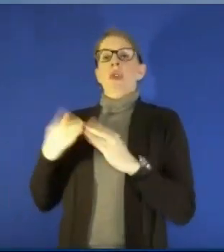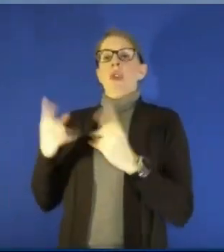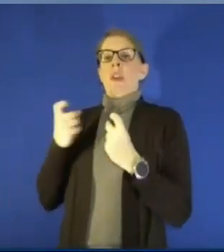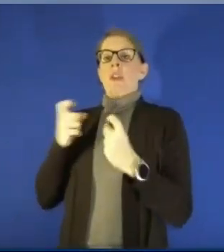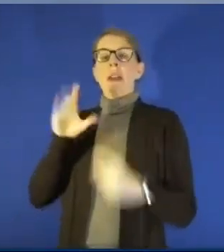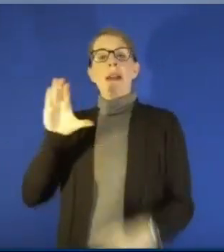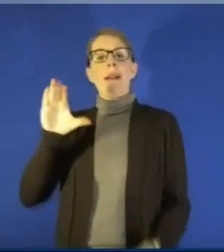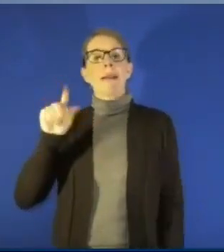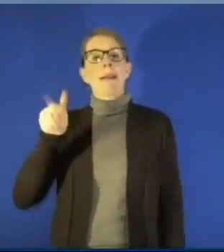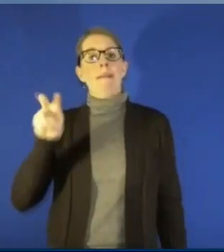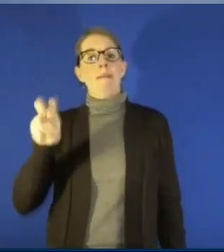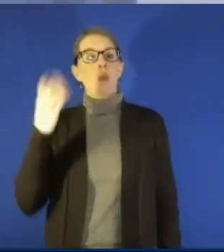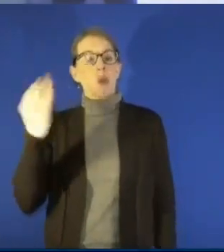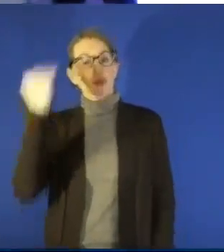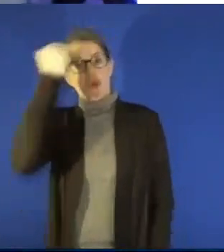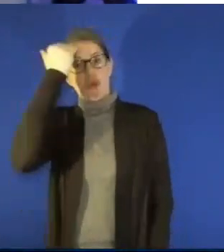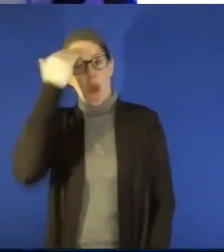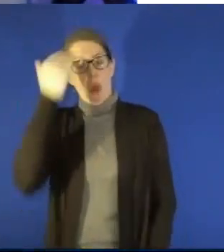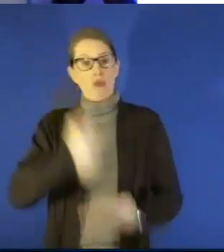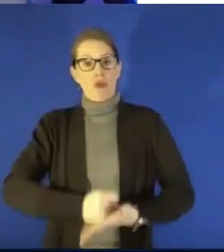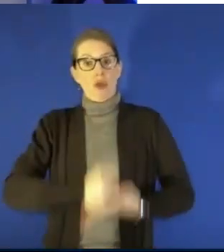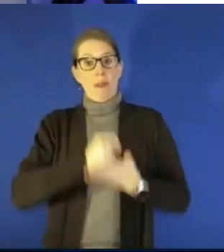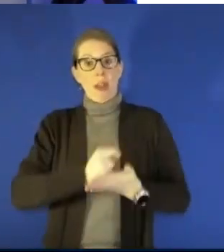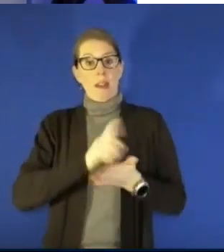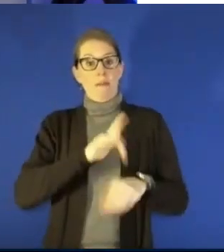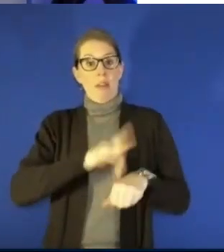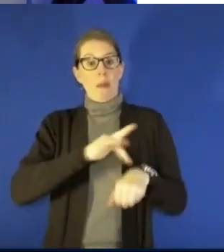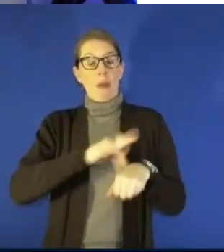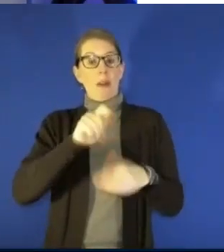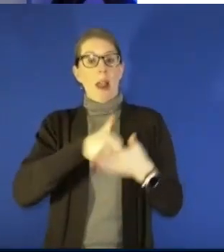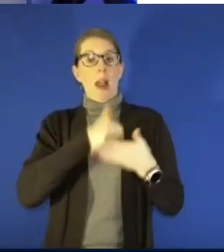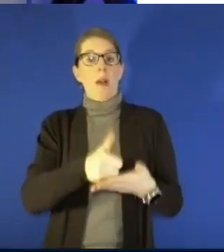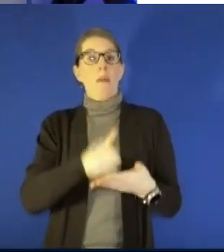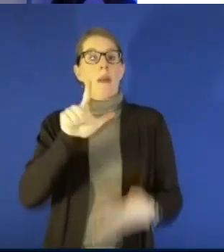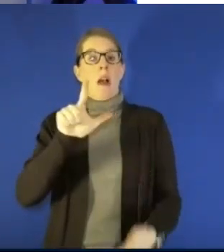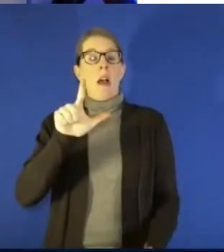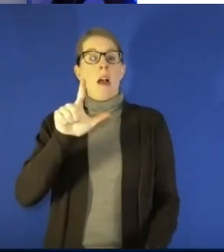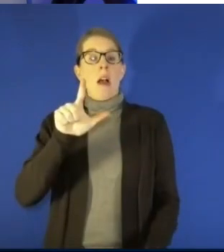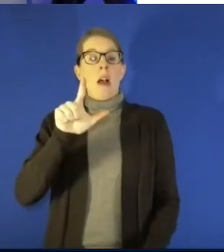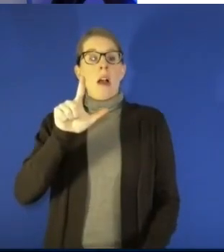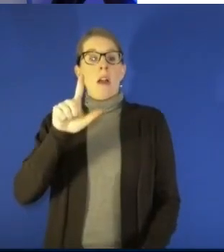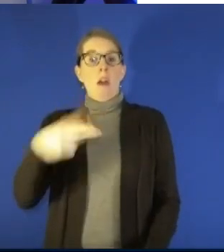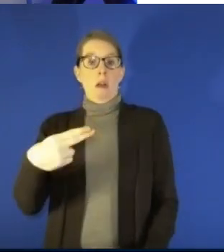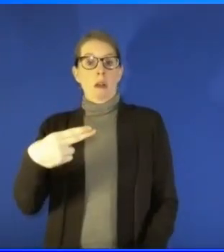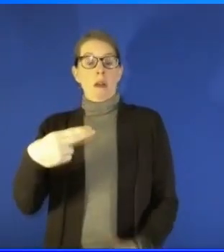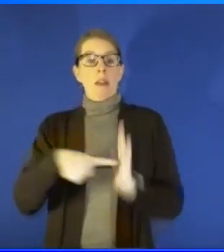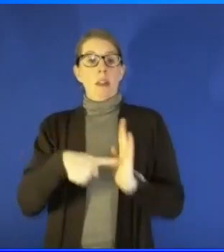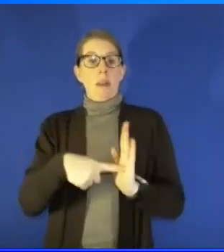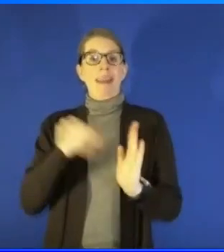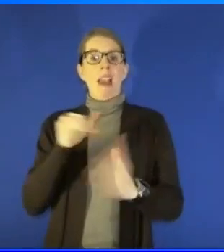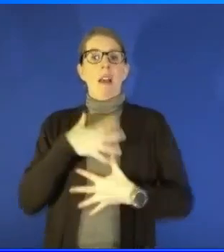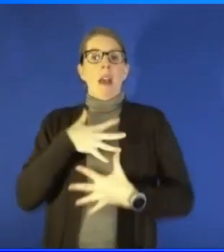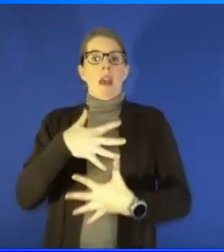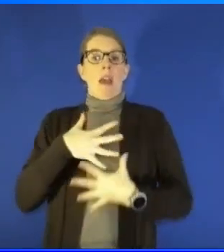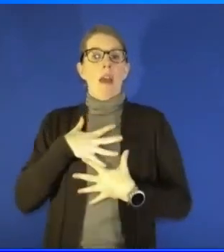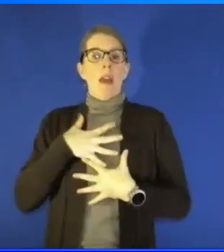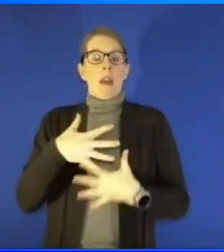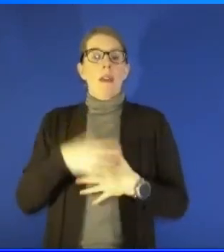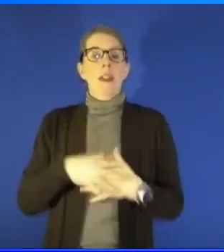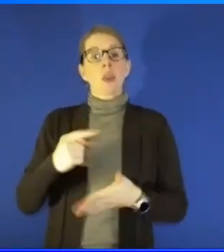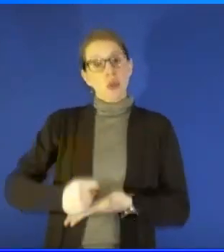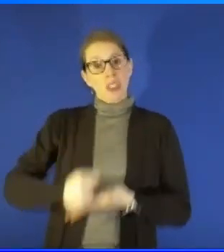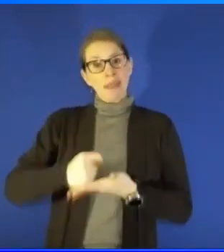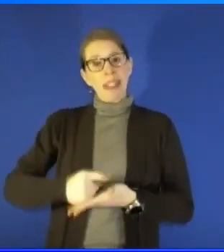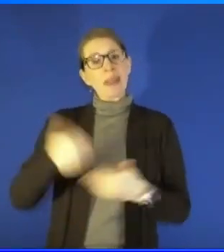are able to help long COVID symptoms like breathlessness. Yeah, so treatment is the hardest